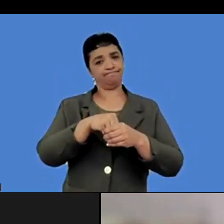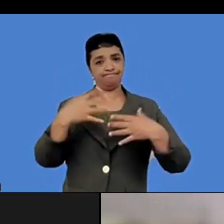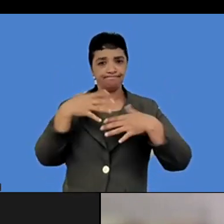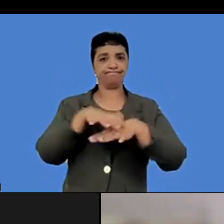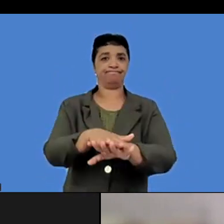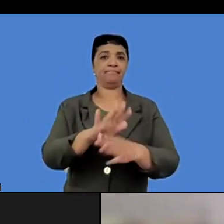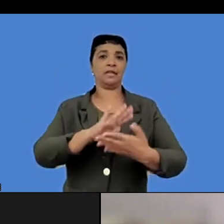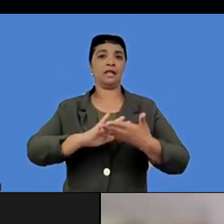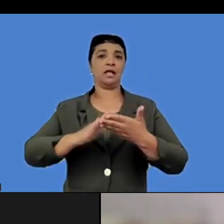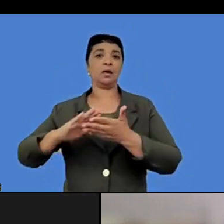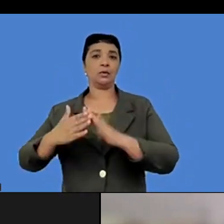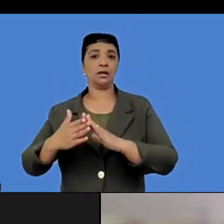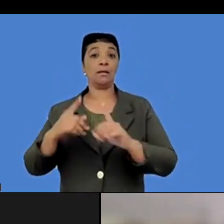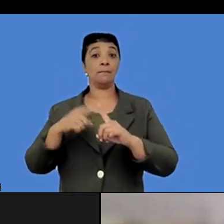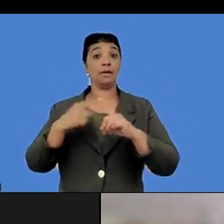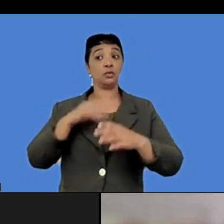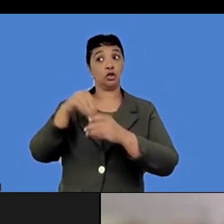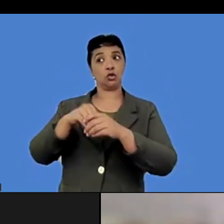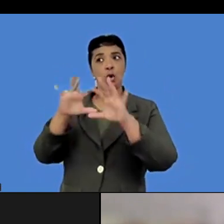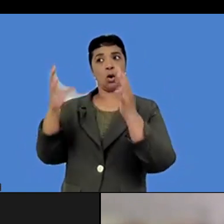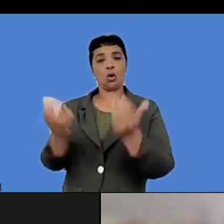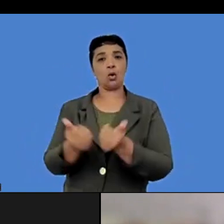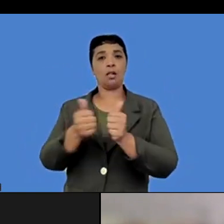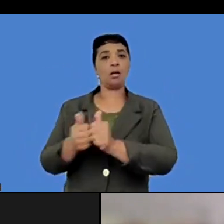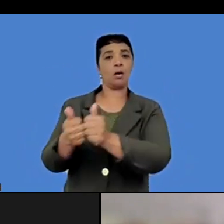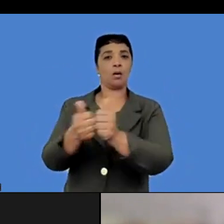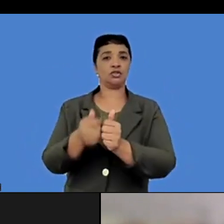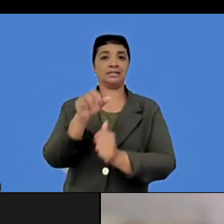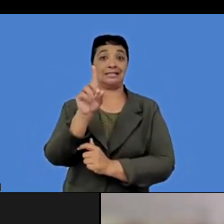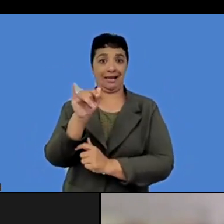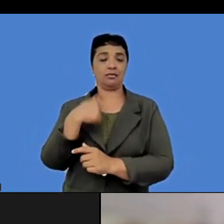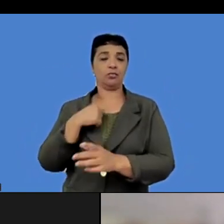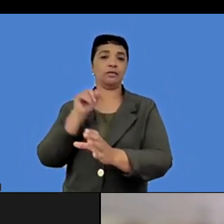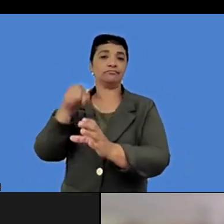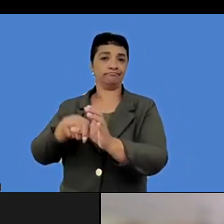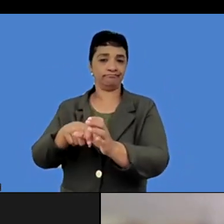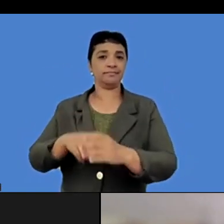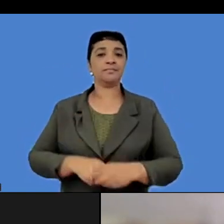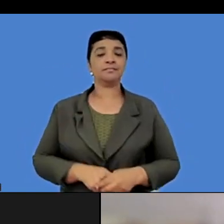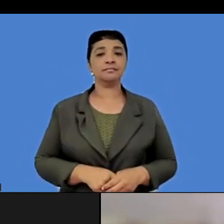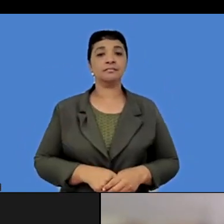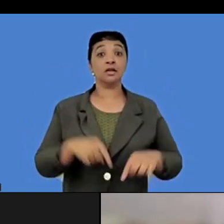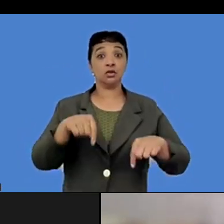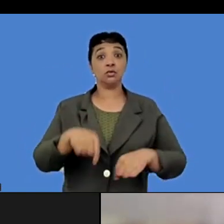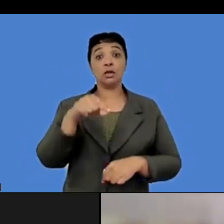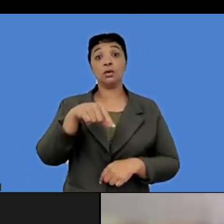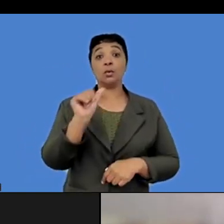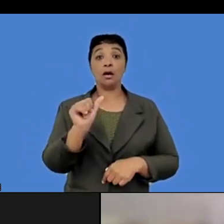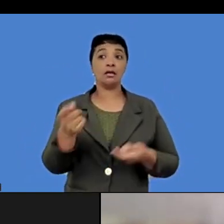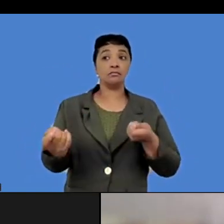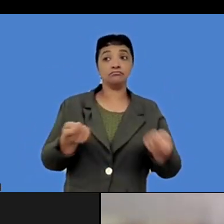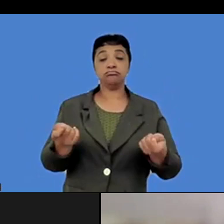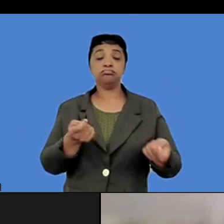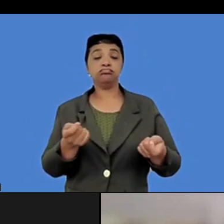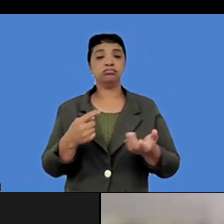also part of the Global Coalition on Deinstitutionalization. I will moderate today's discussion,